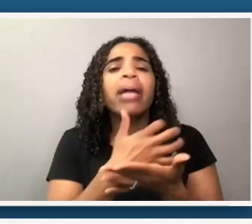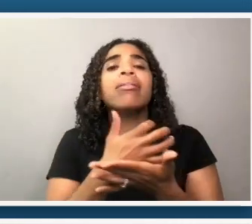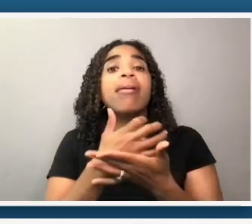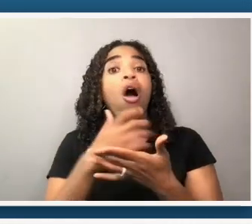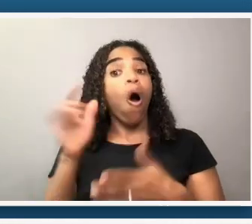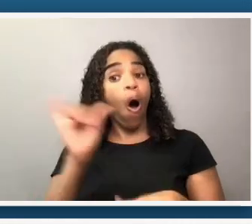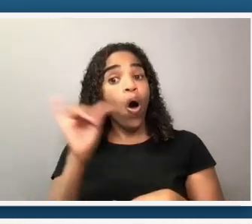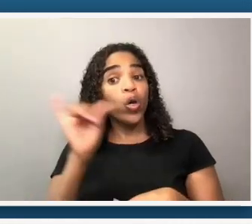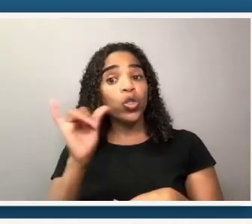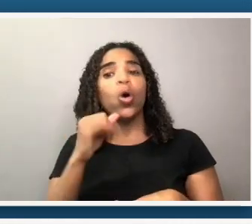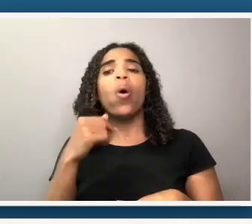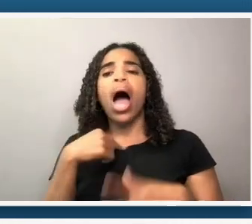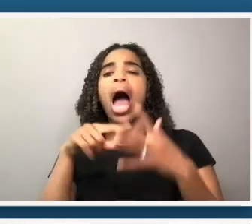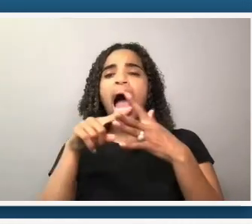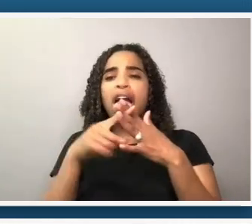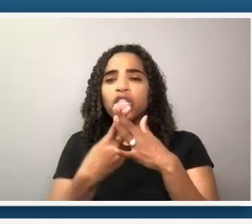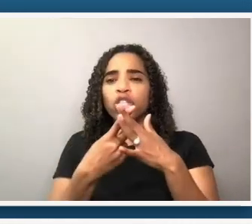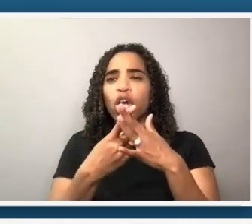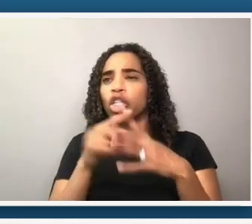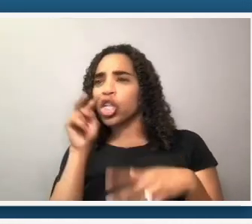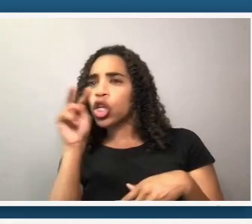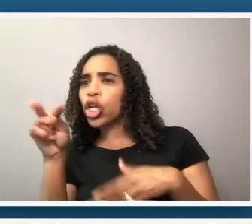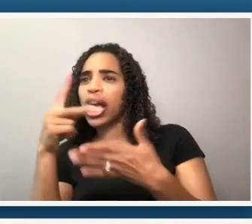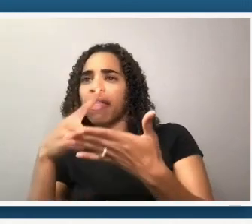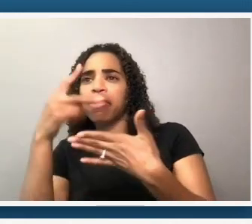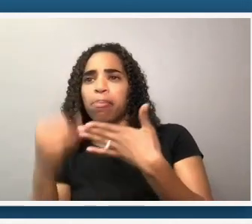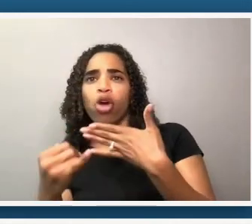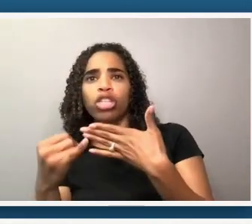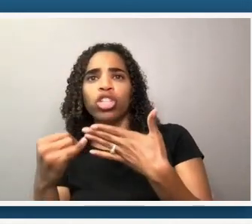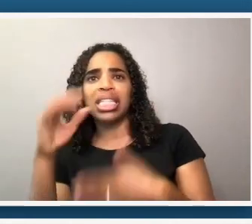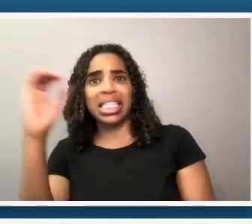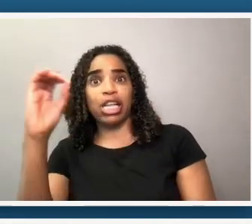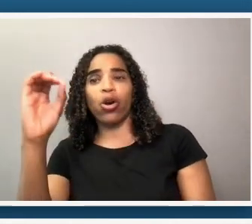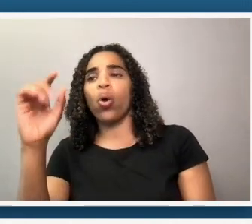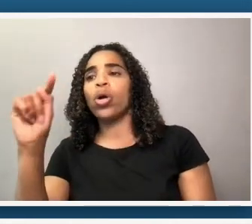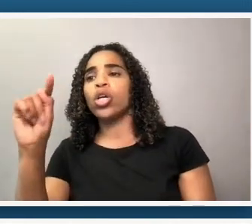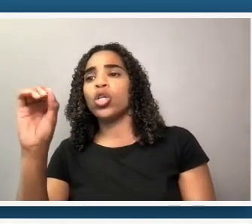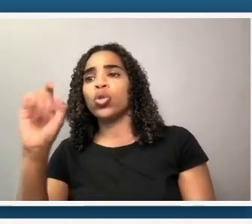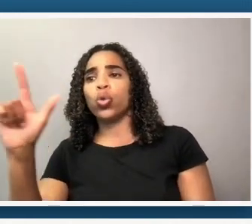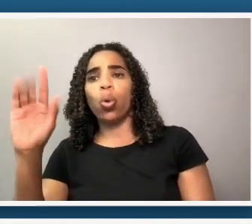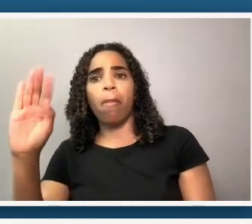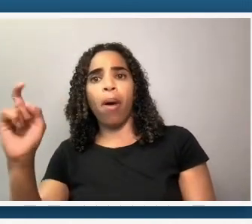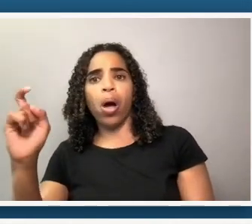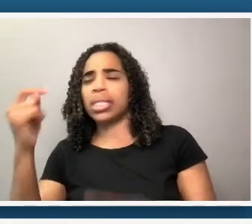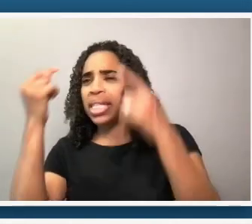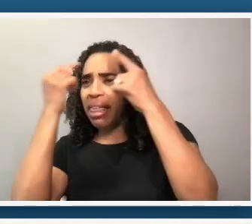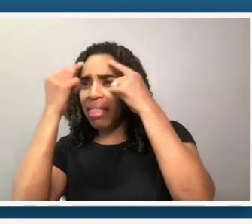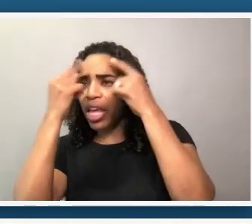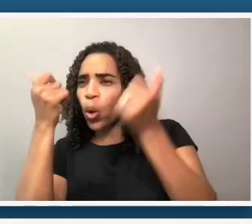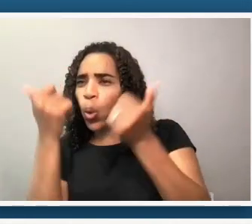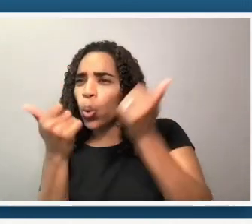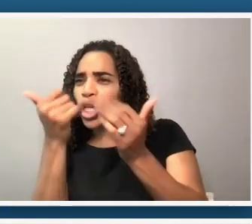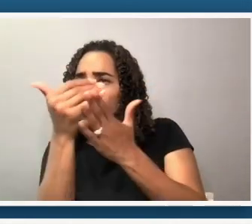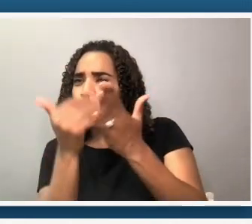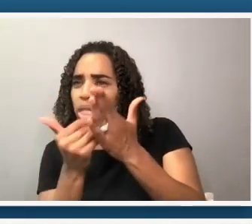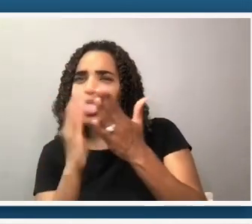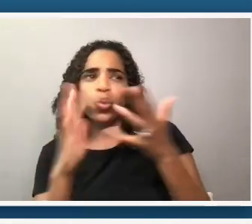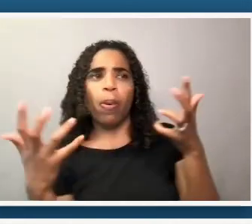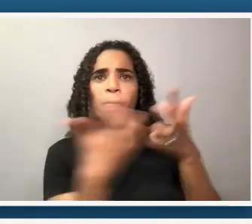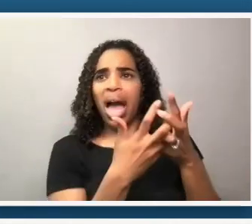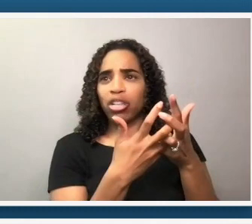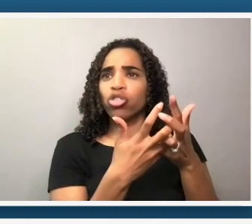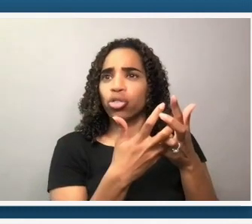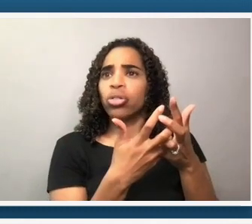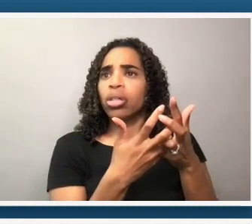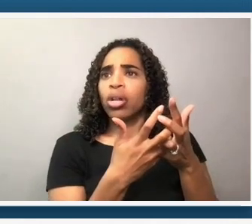kind of dip in and out of that Project Zero toolbox and think about what routines are going to match the things that I want, the kinds of